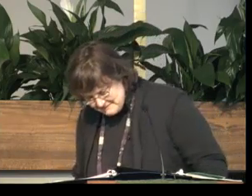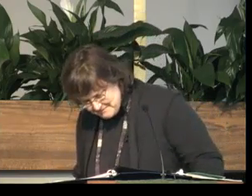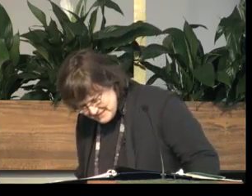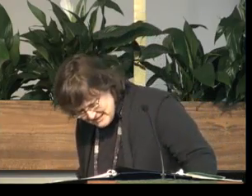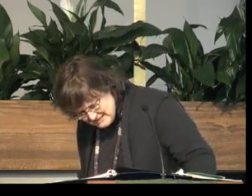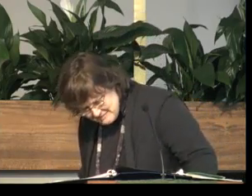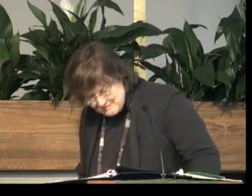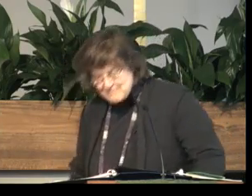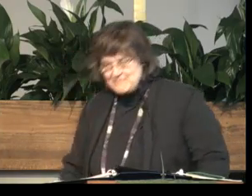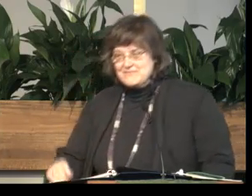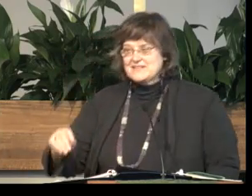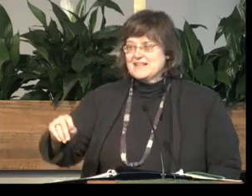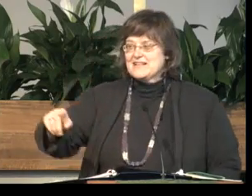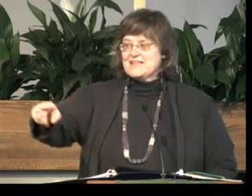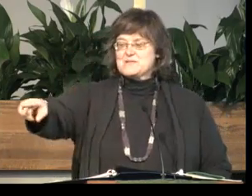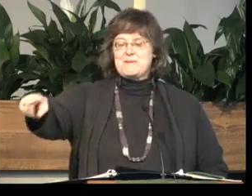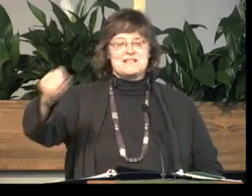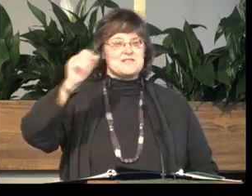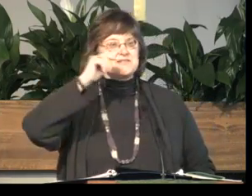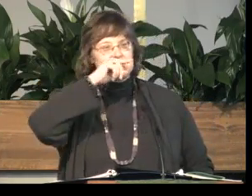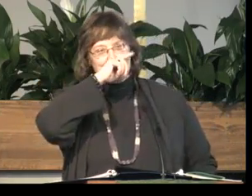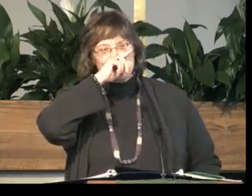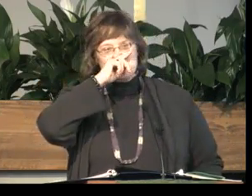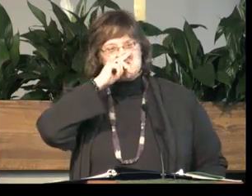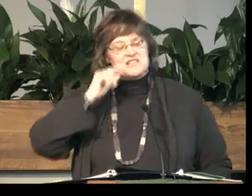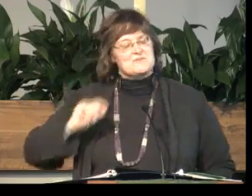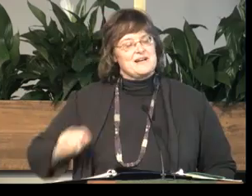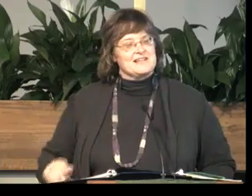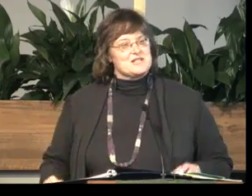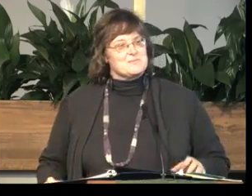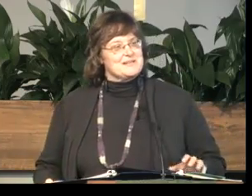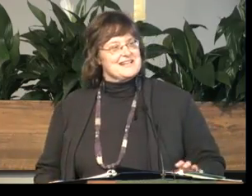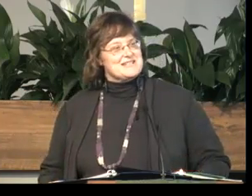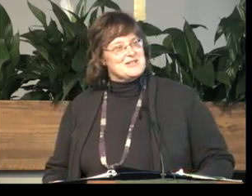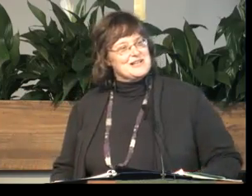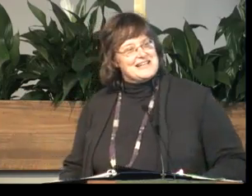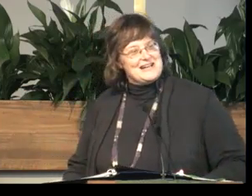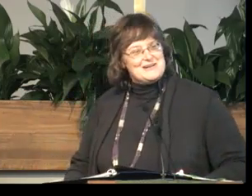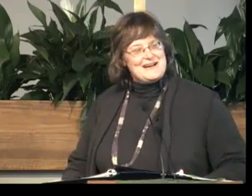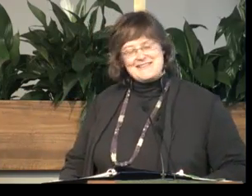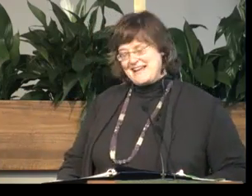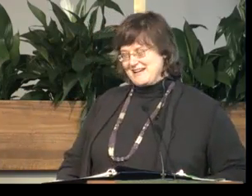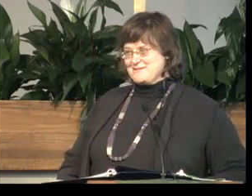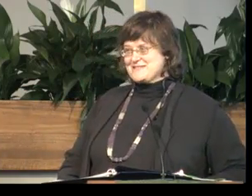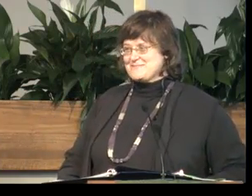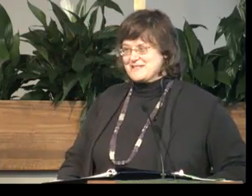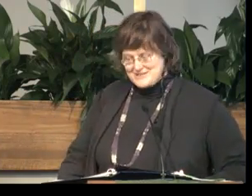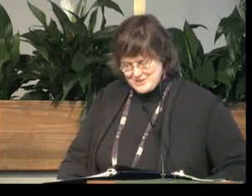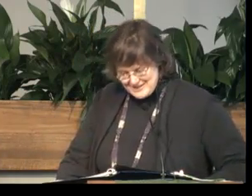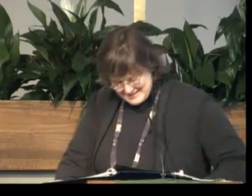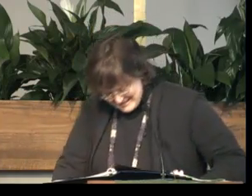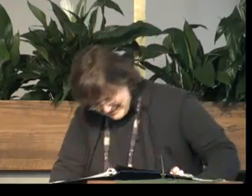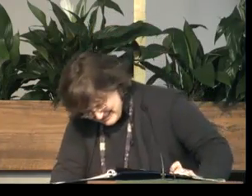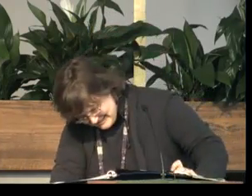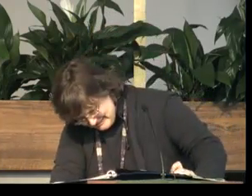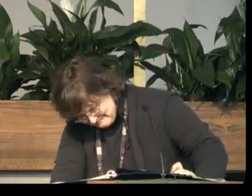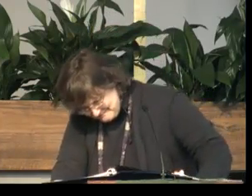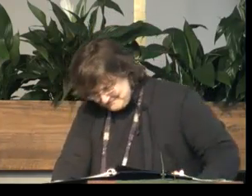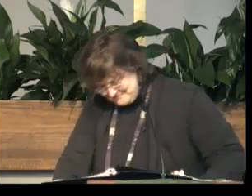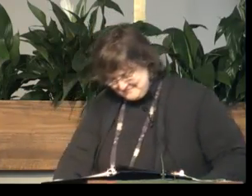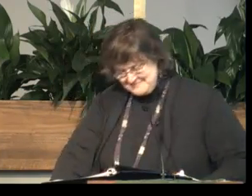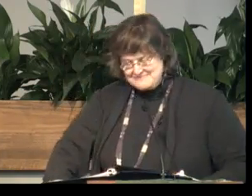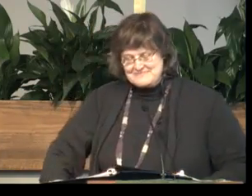the pen? There's pencils in the pews. Just write legibly. That's all I care about. Thank you. Somebody took it.